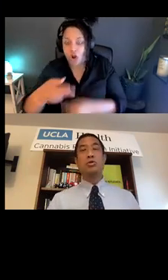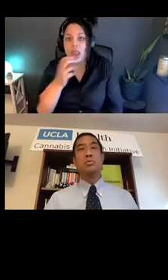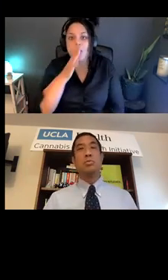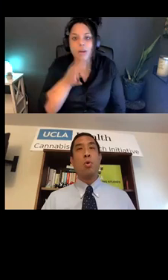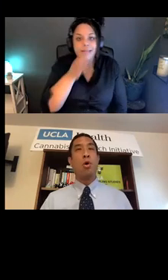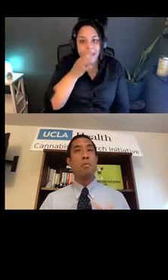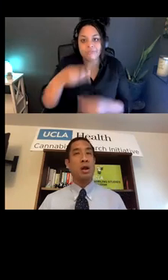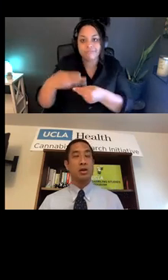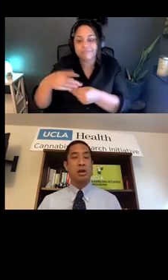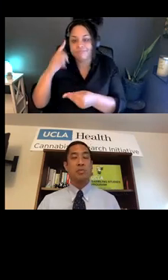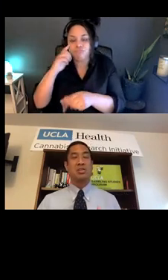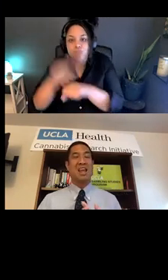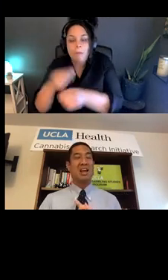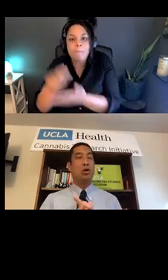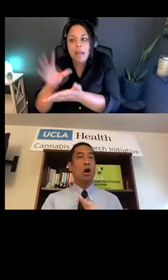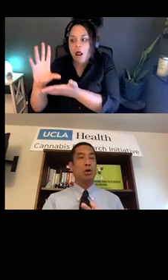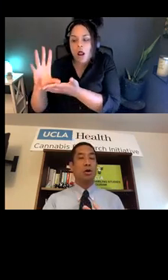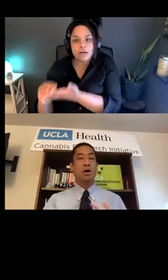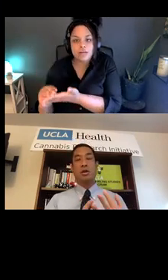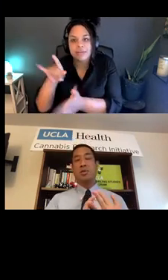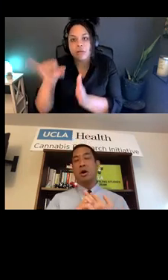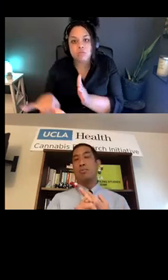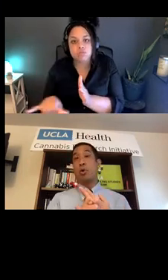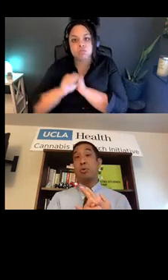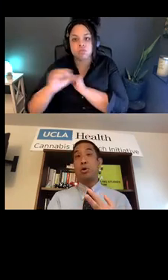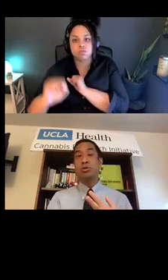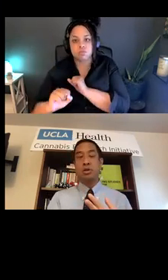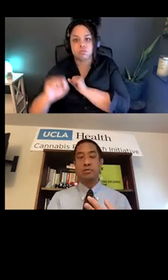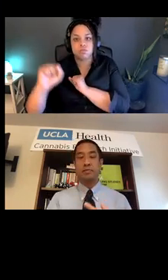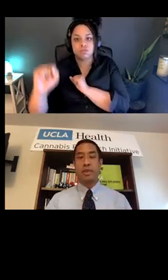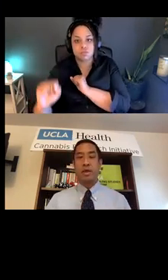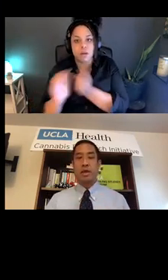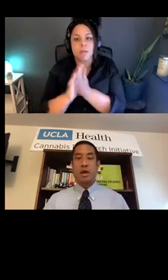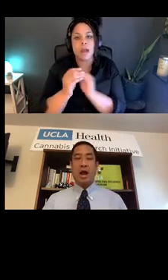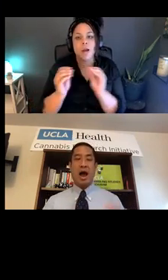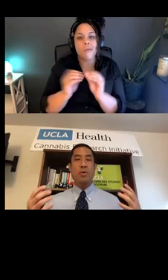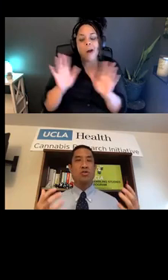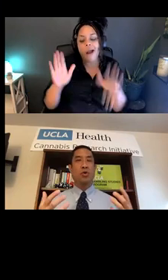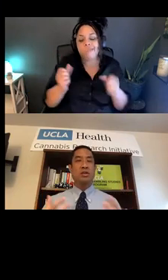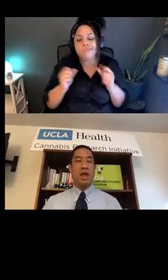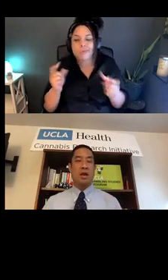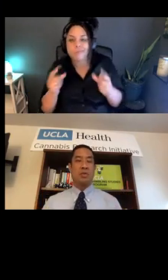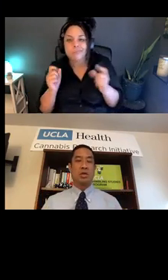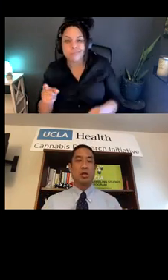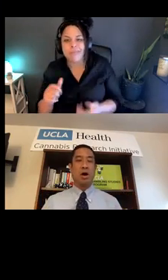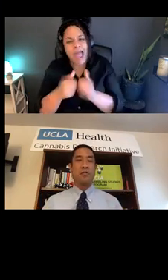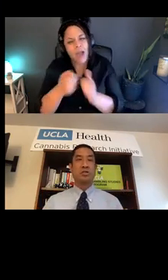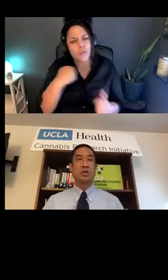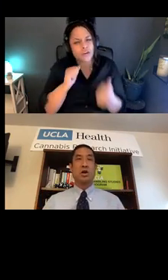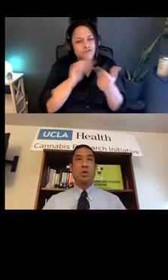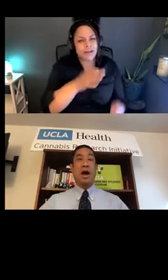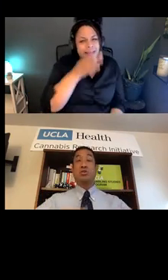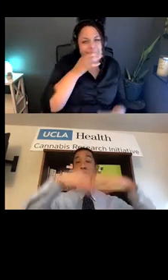up losing more money? Did he end up staying longer? Did he become more impulsive? How do we address cannabis in the